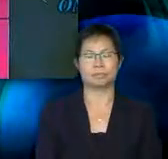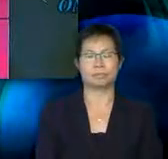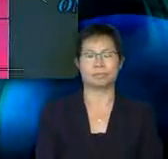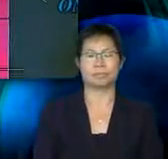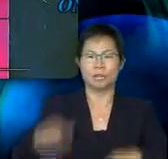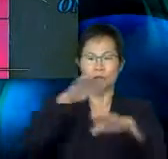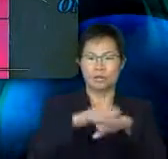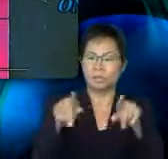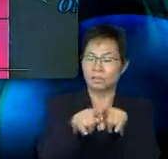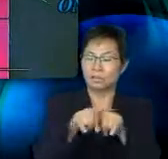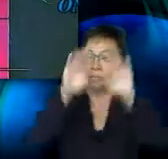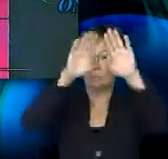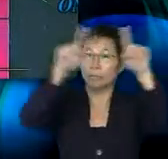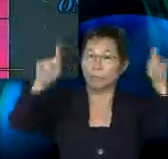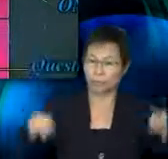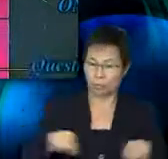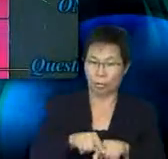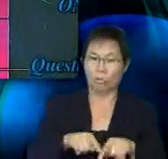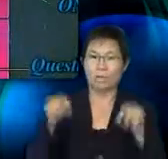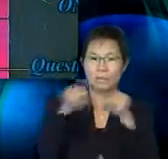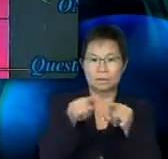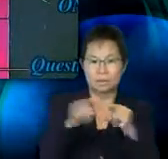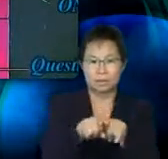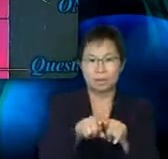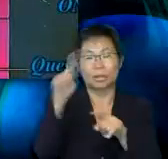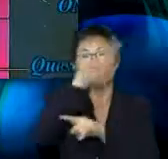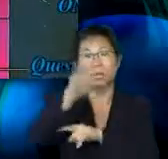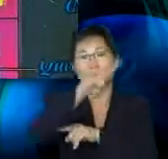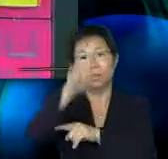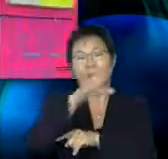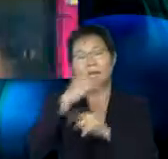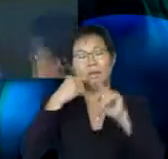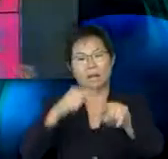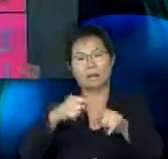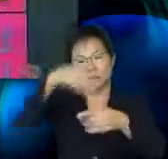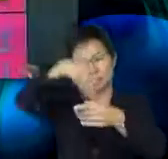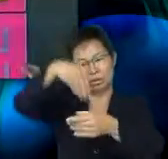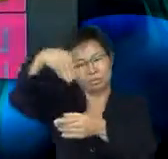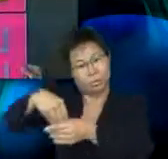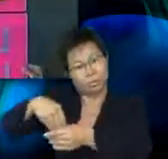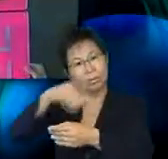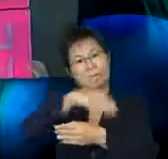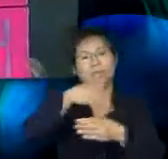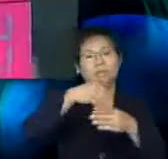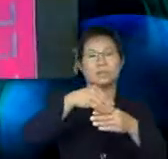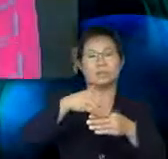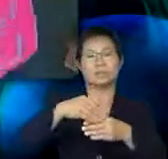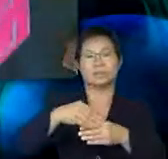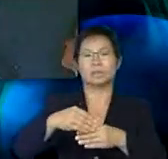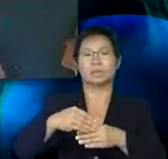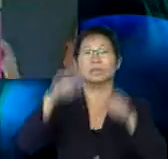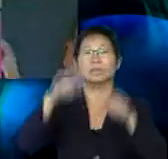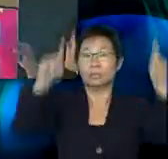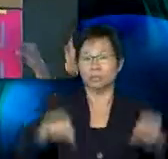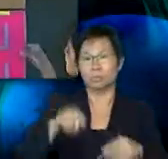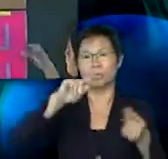On the same board, there is also the question slot and the answer slot. This board may also be adjusted to